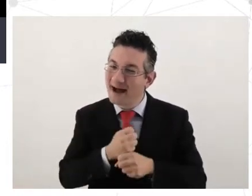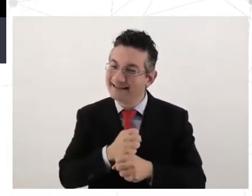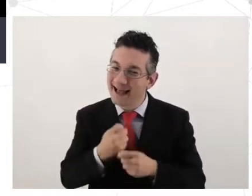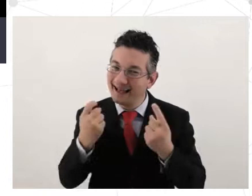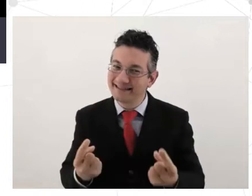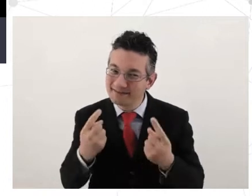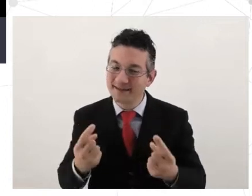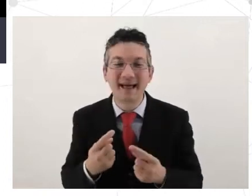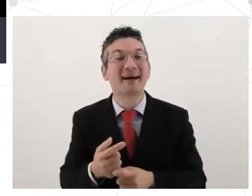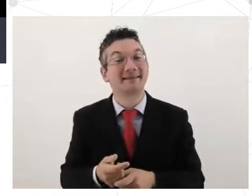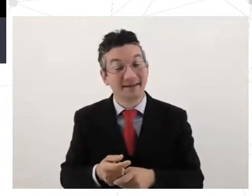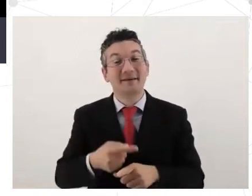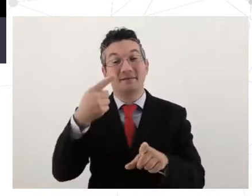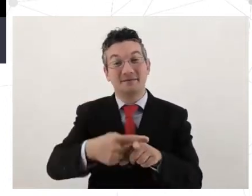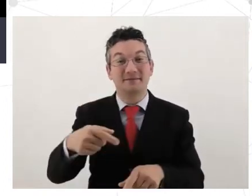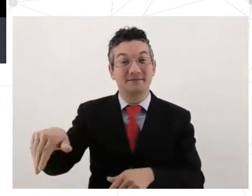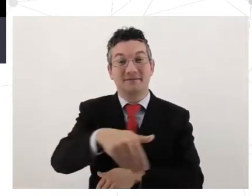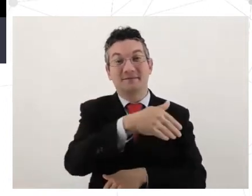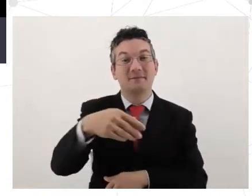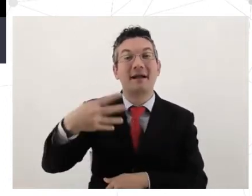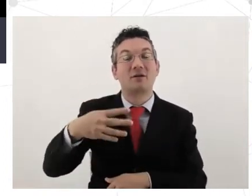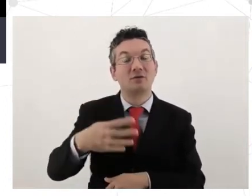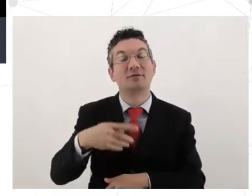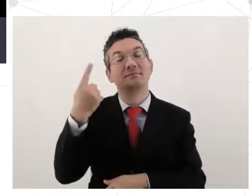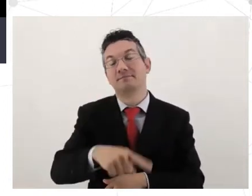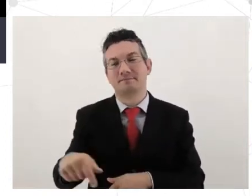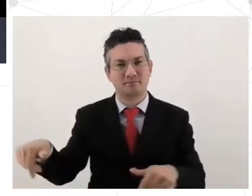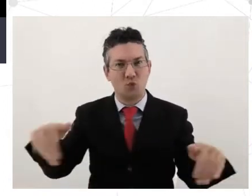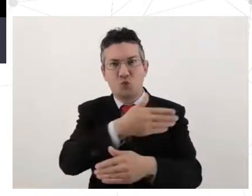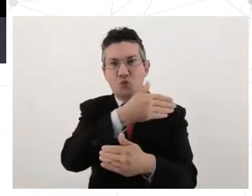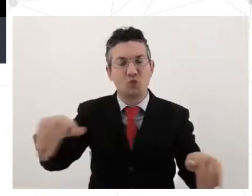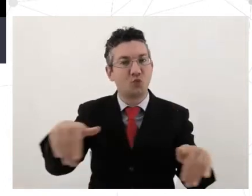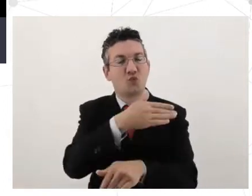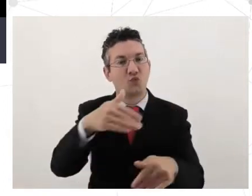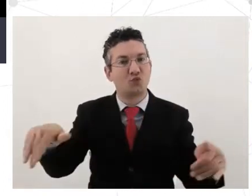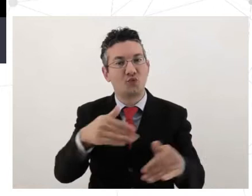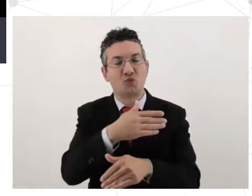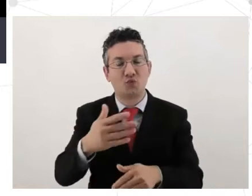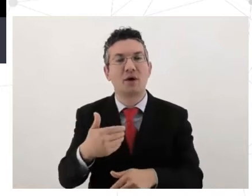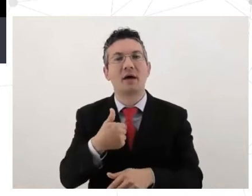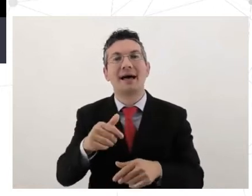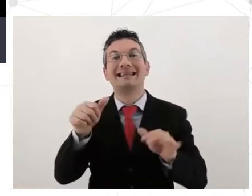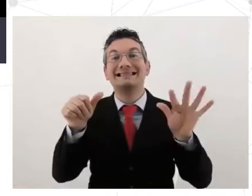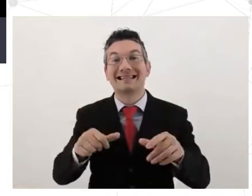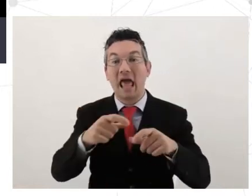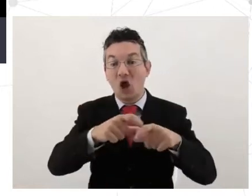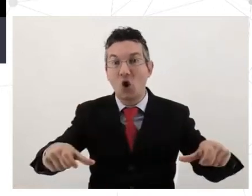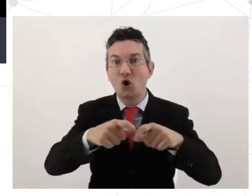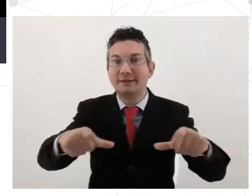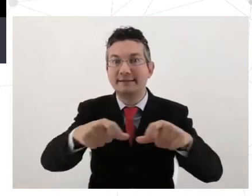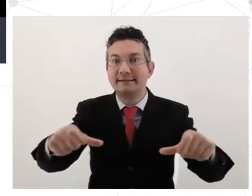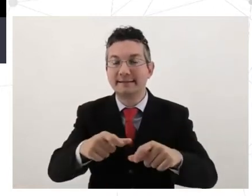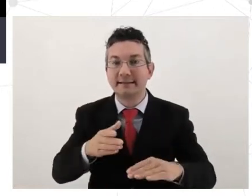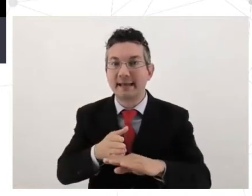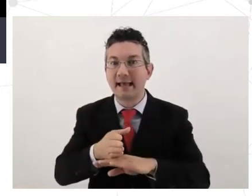bench. Beacon. 15 meters. We are 15 meters away from our destination. And we